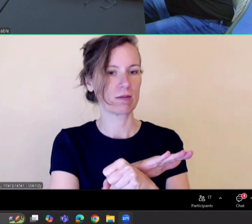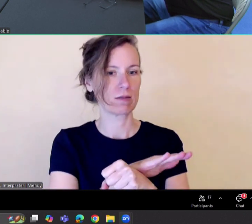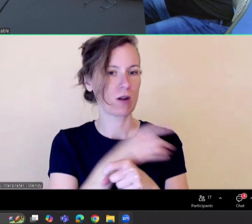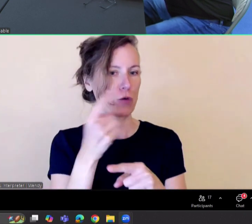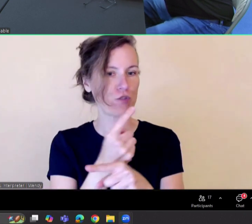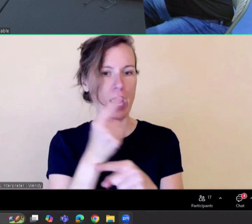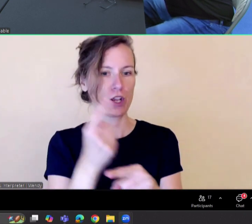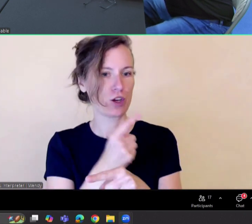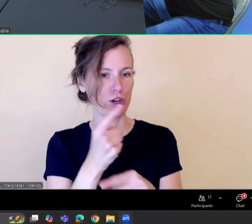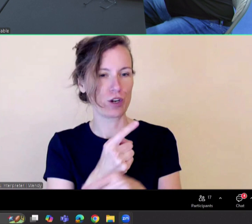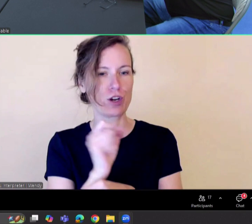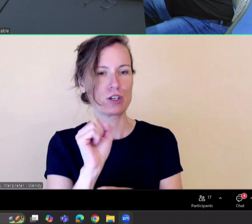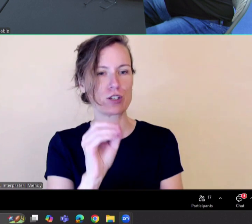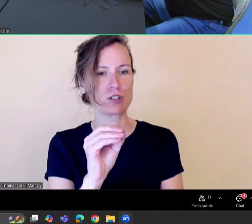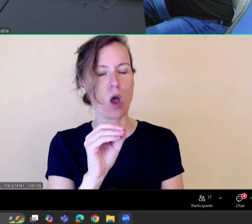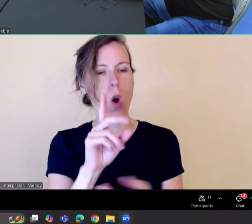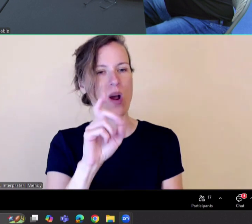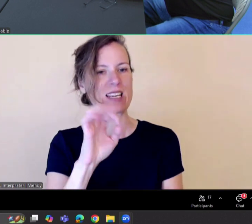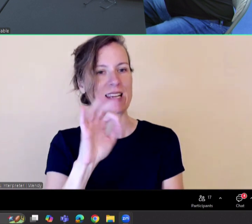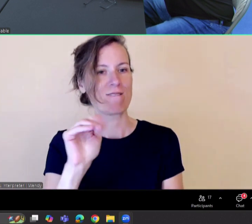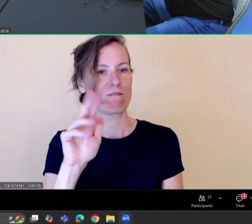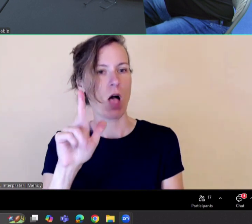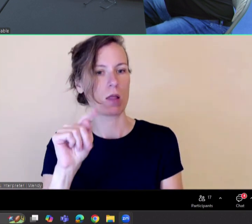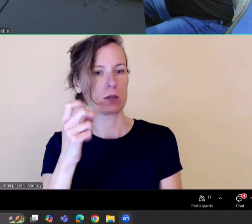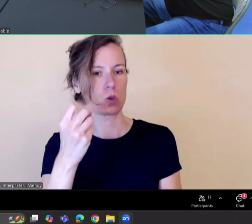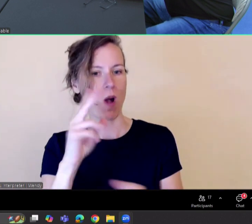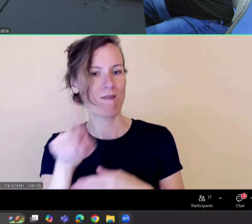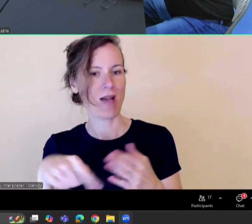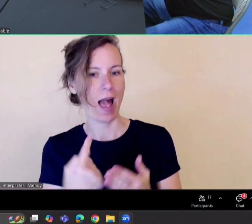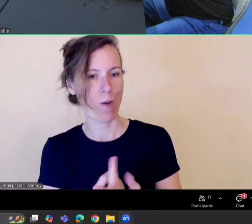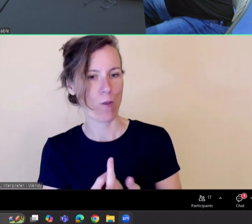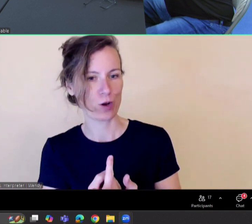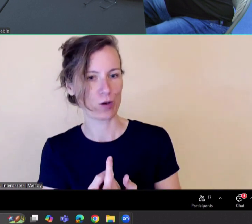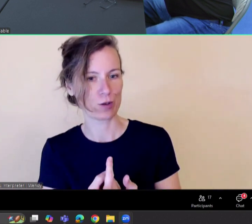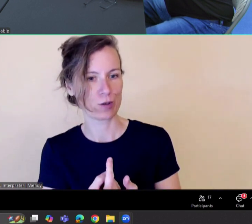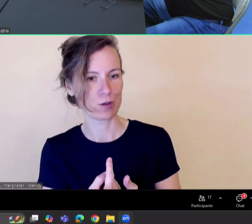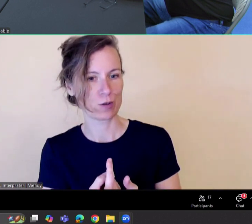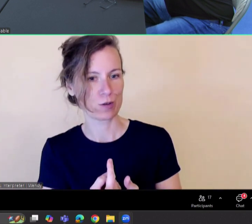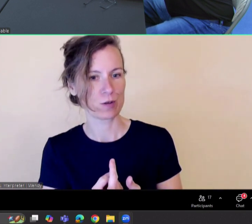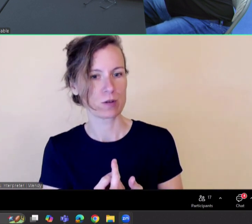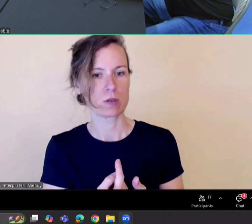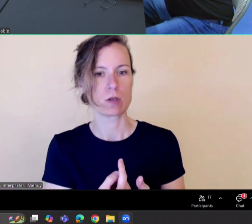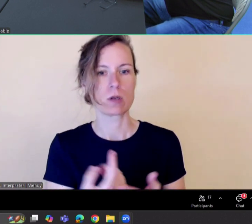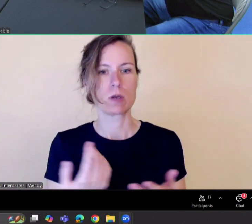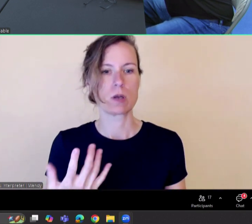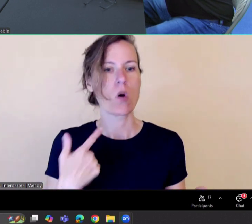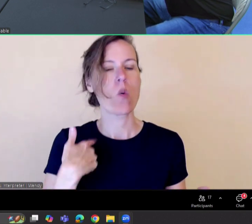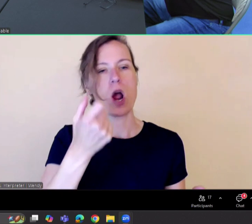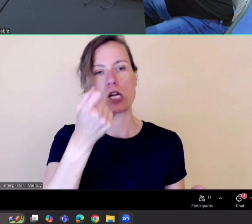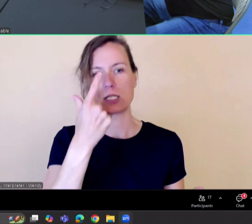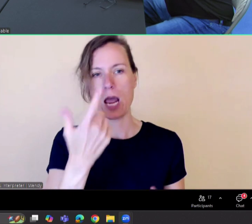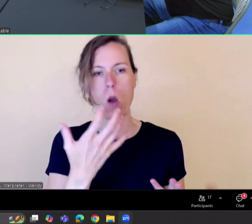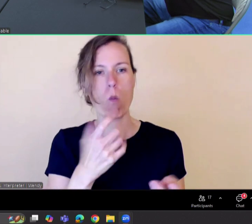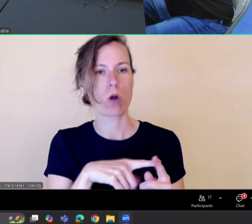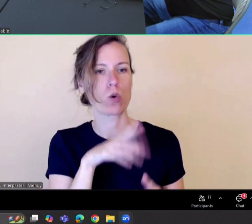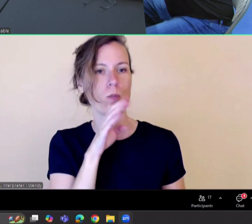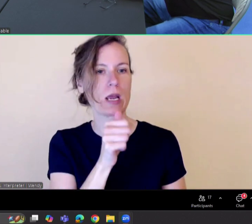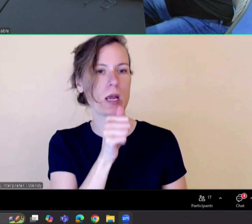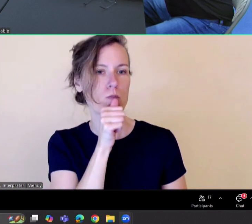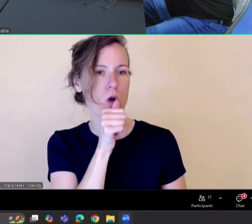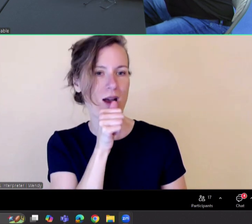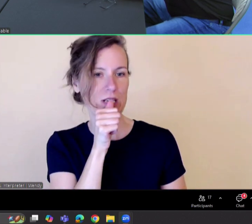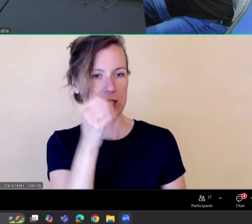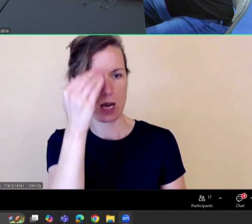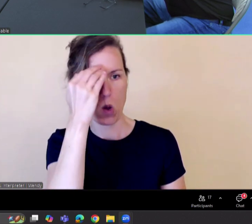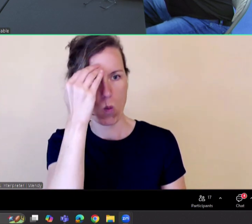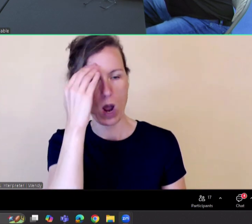everything. So we get it. We really want to be, privacy conscious. I certainly am. It's a big thing to me, just